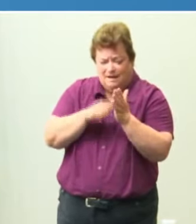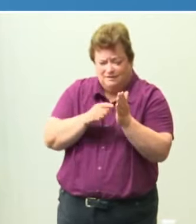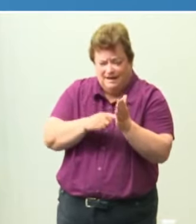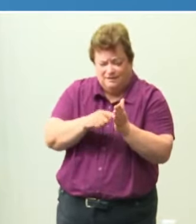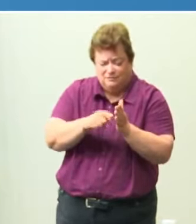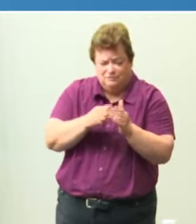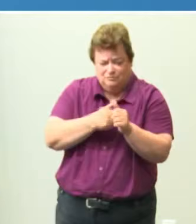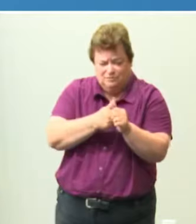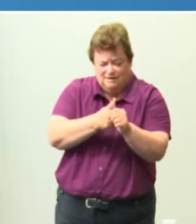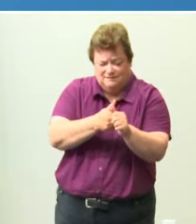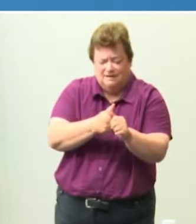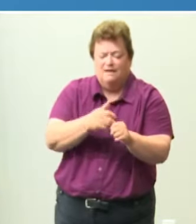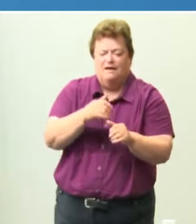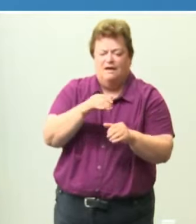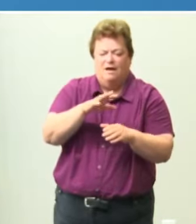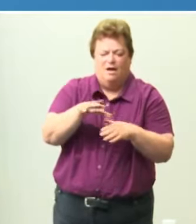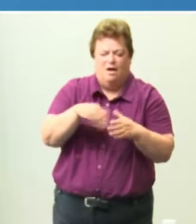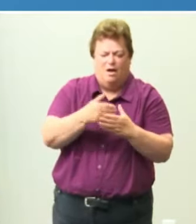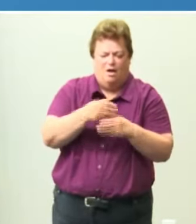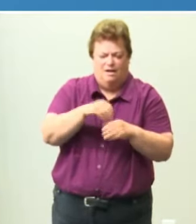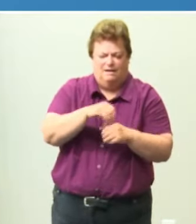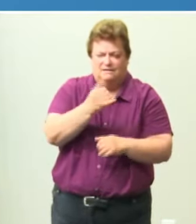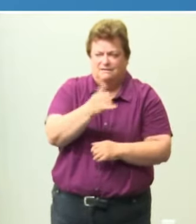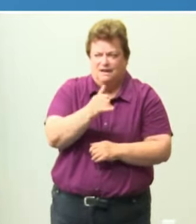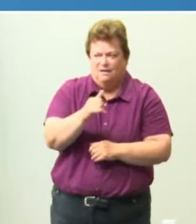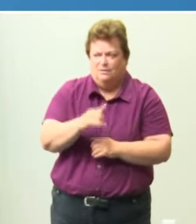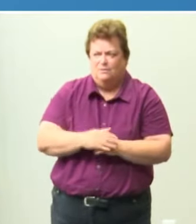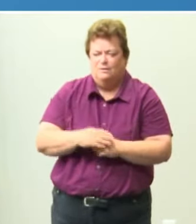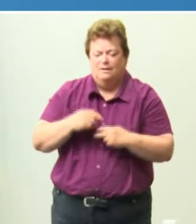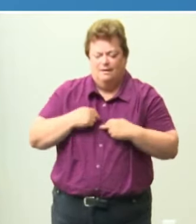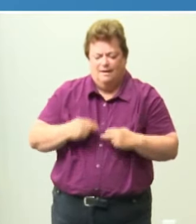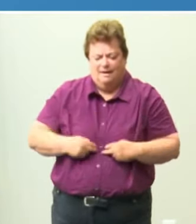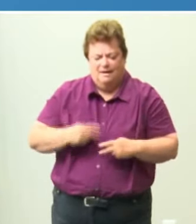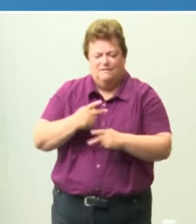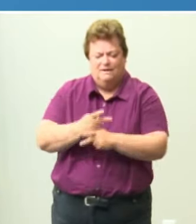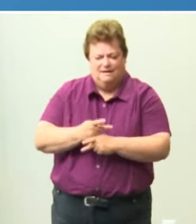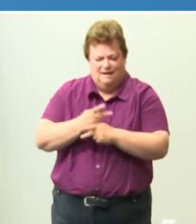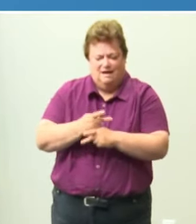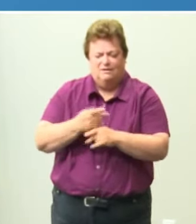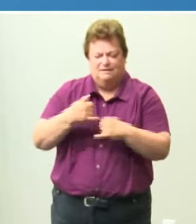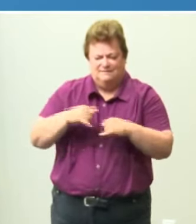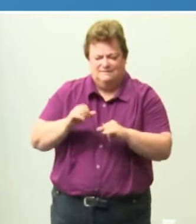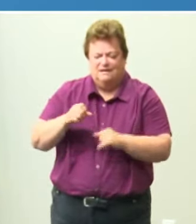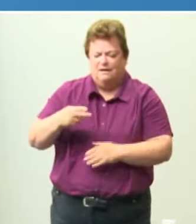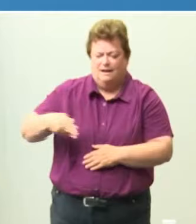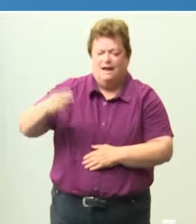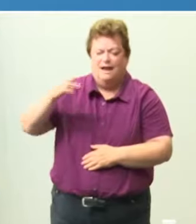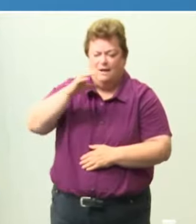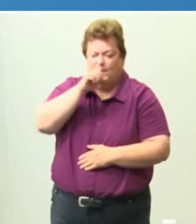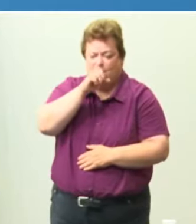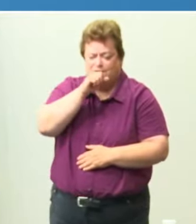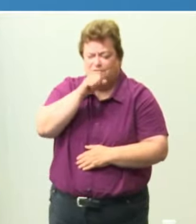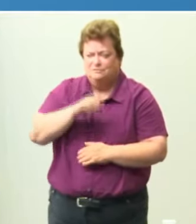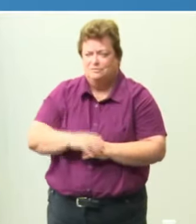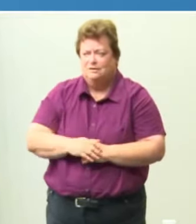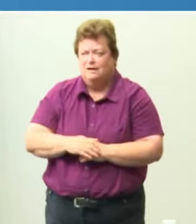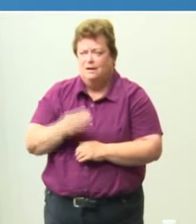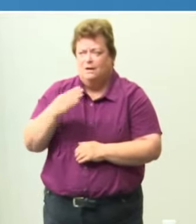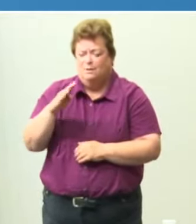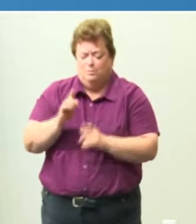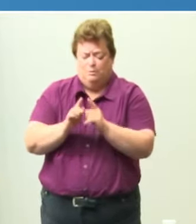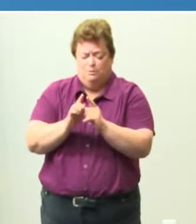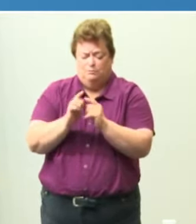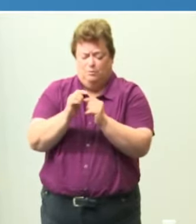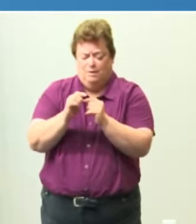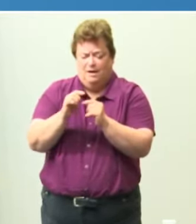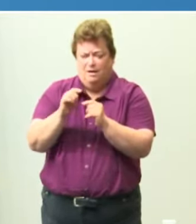turnaround time are in yellow. Healthcare system capacity remains in the elevated orange. The blue square